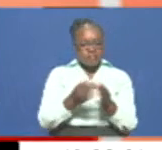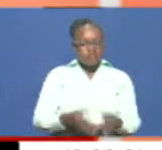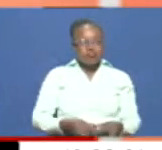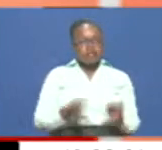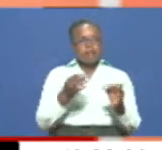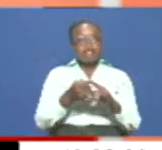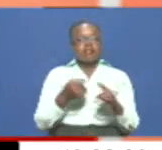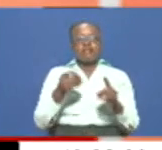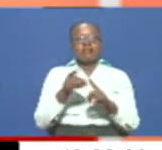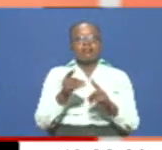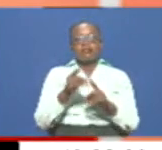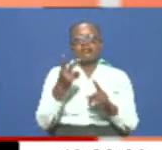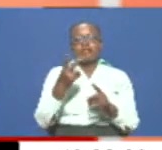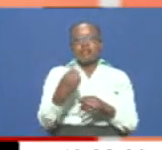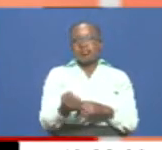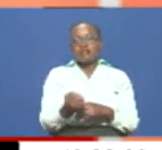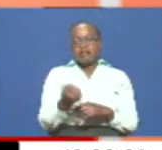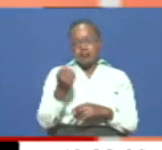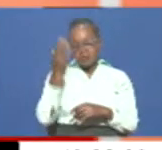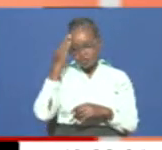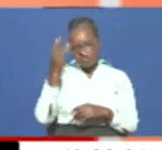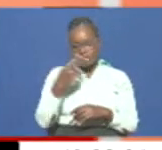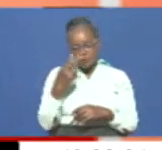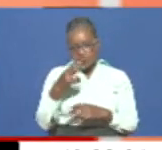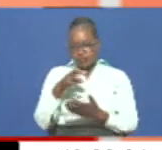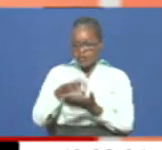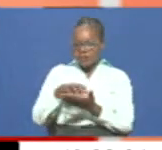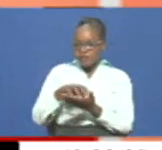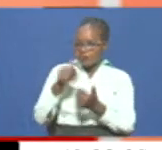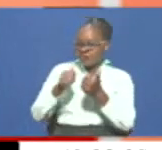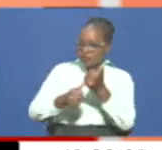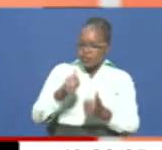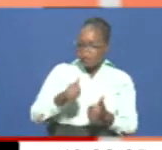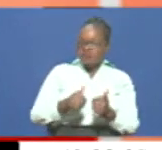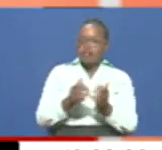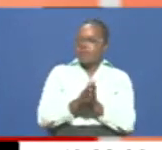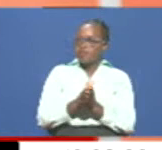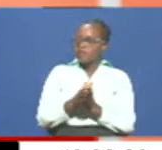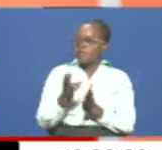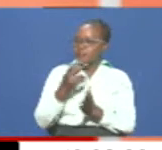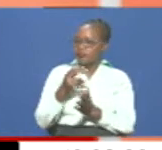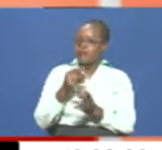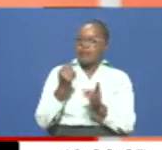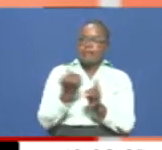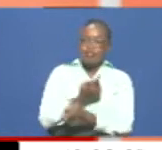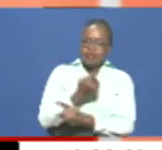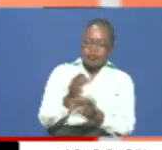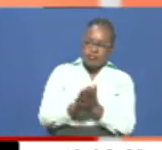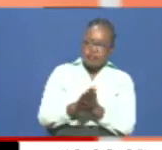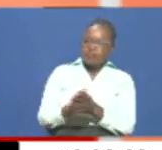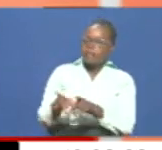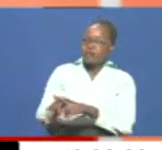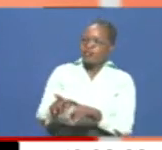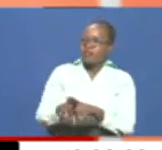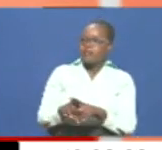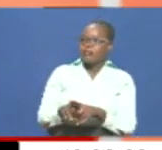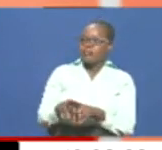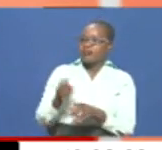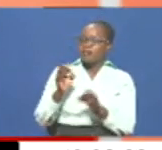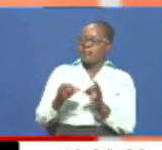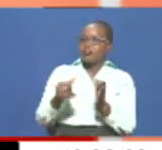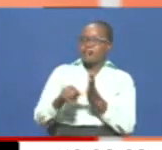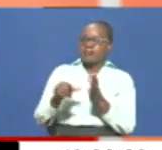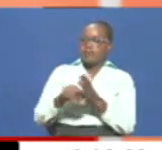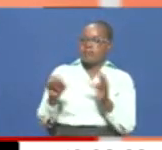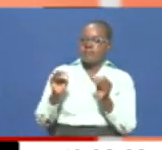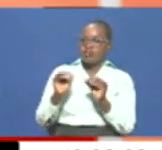25th is when we'll be able to know who is standing for what position. Okay. And then hopefully, without any other issue coming in play,